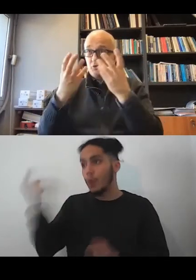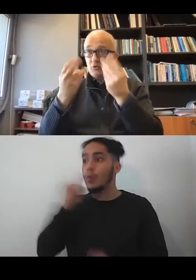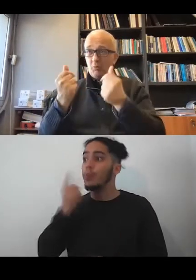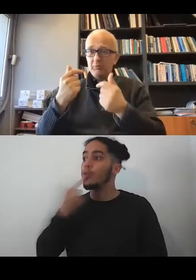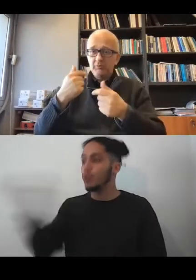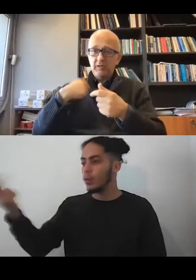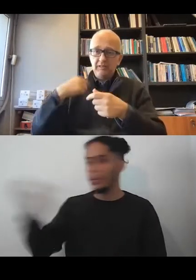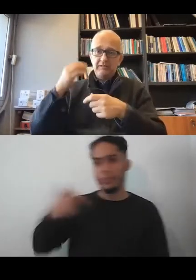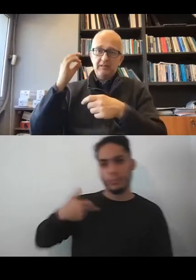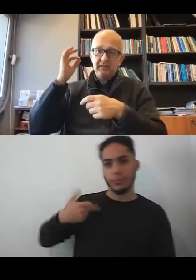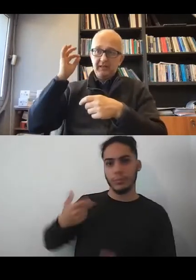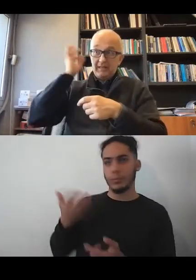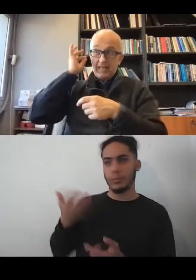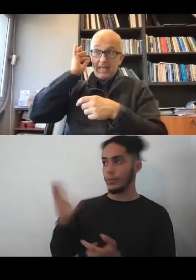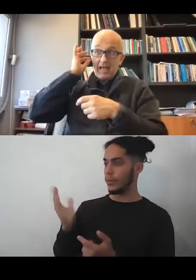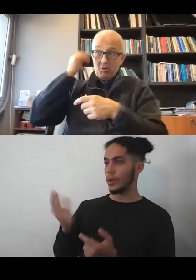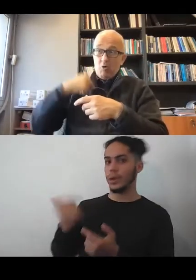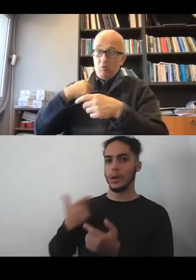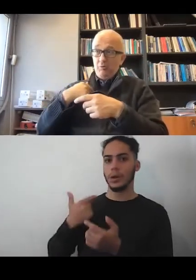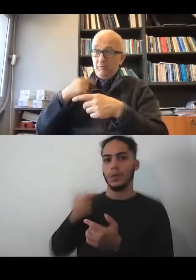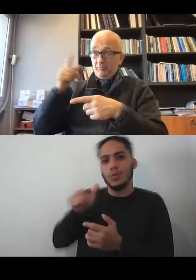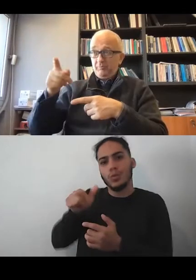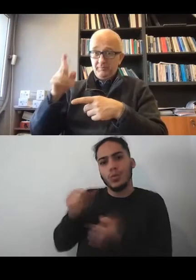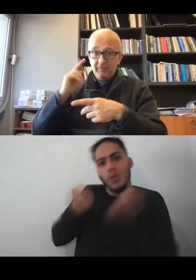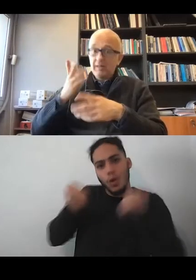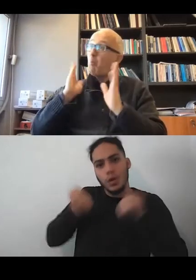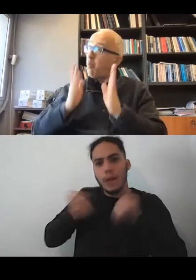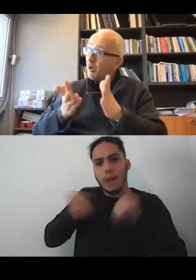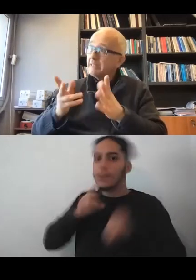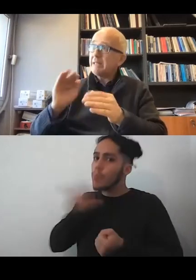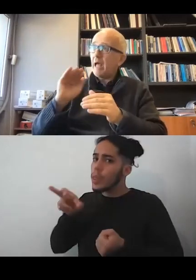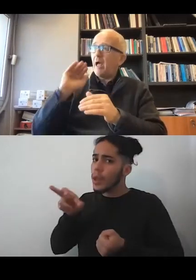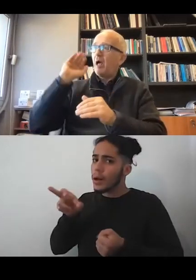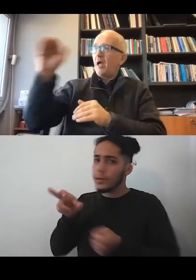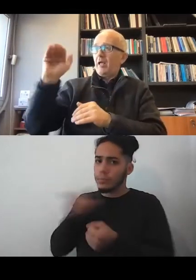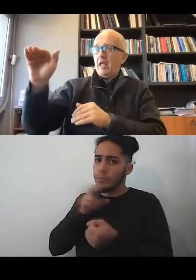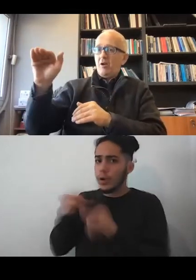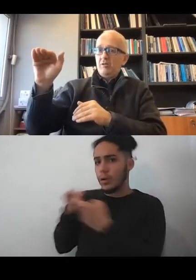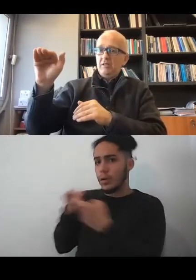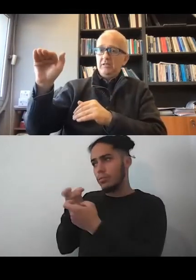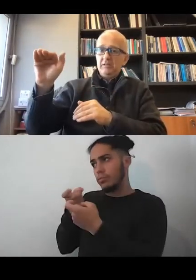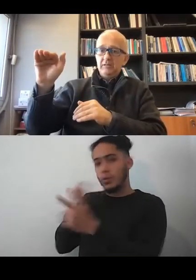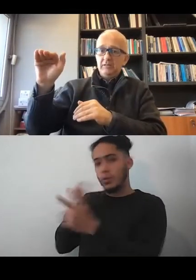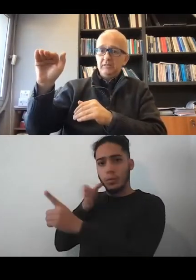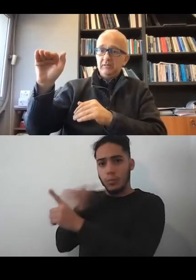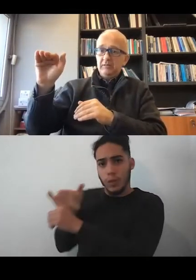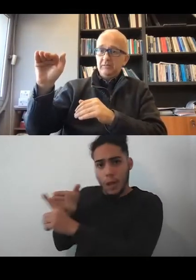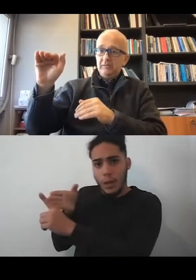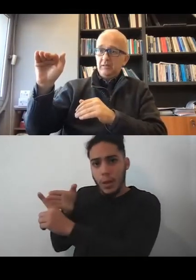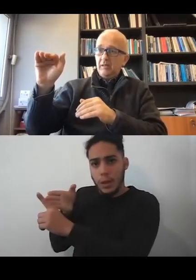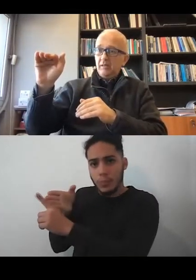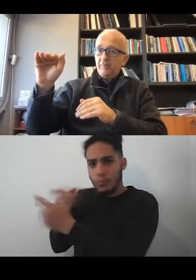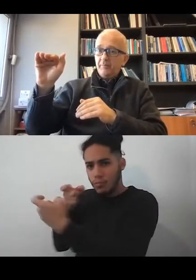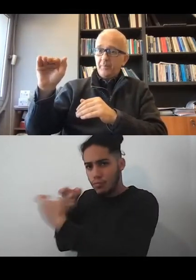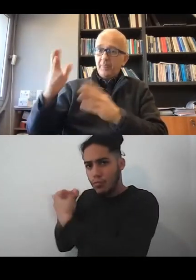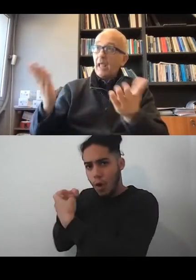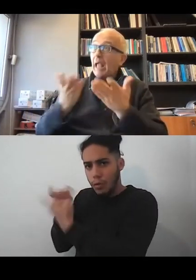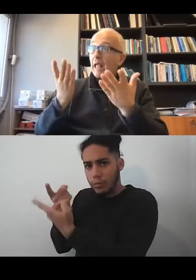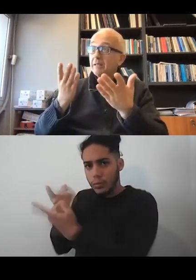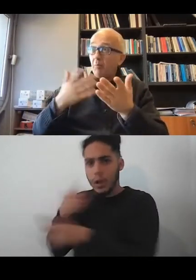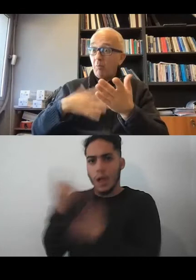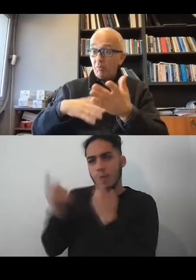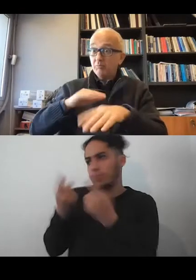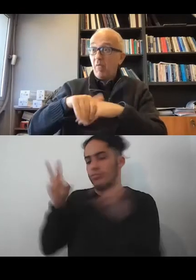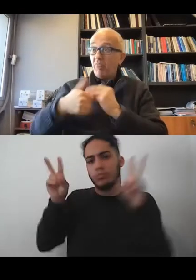answer questions that, well, relate to a direct need, or to some familiar